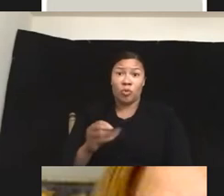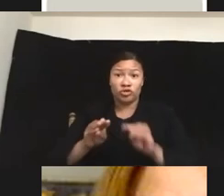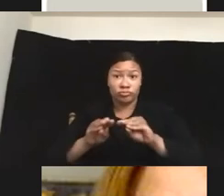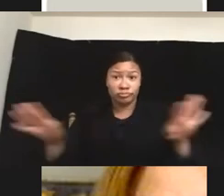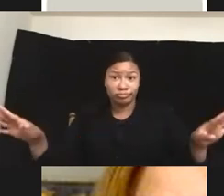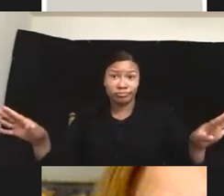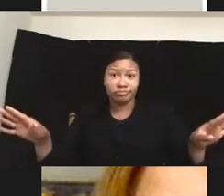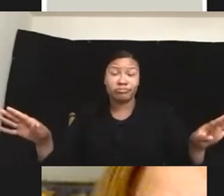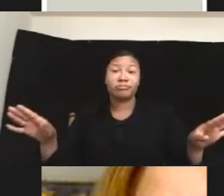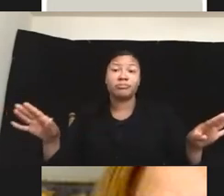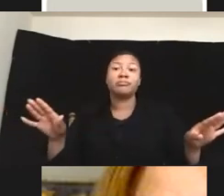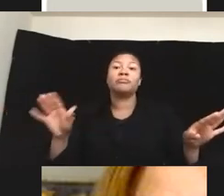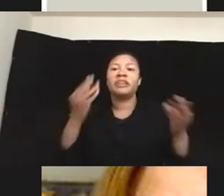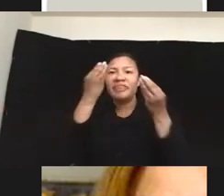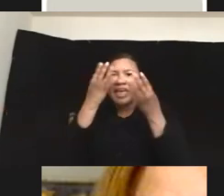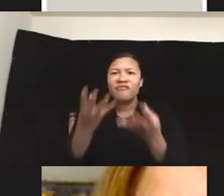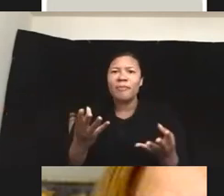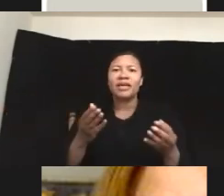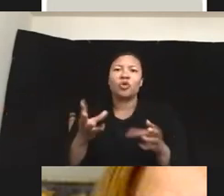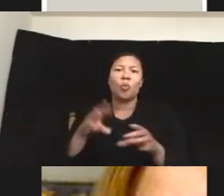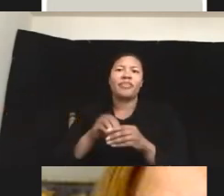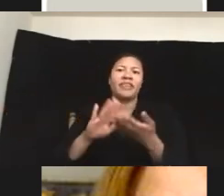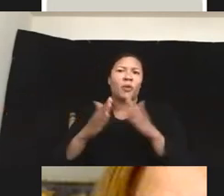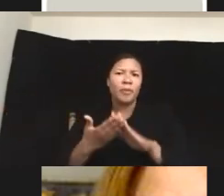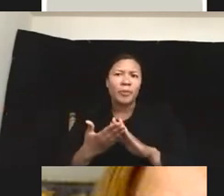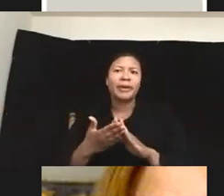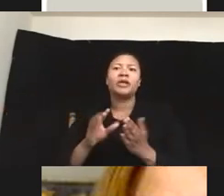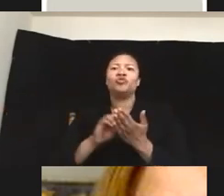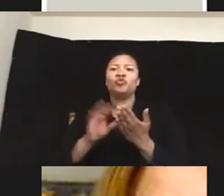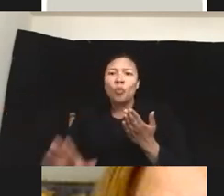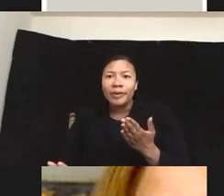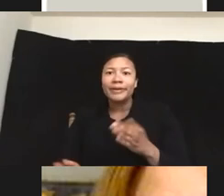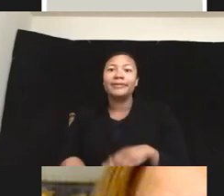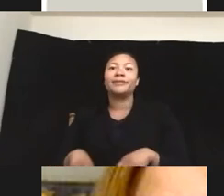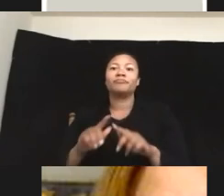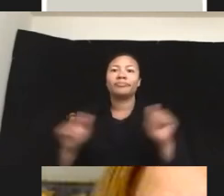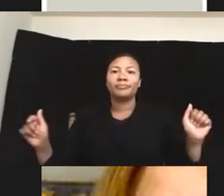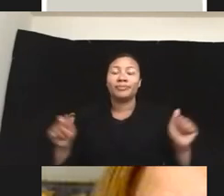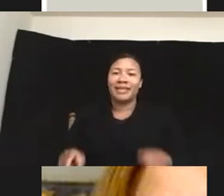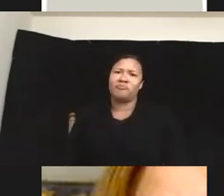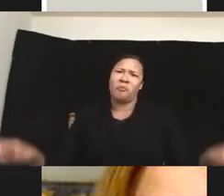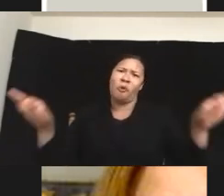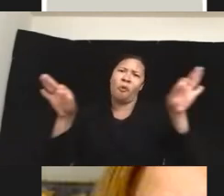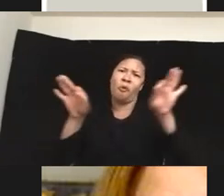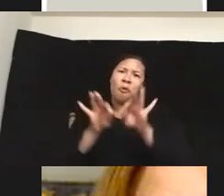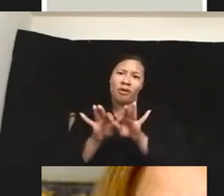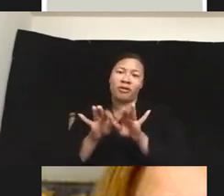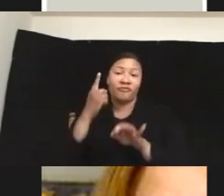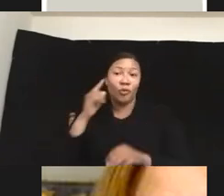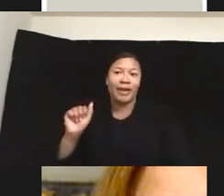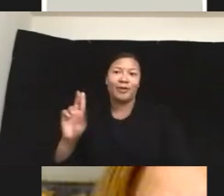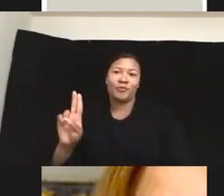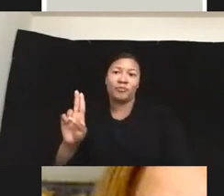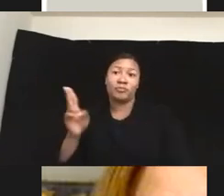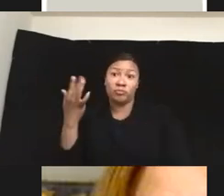among their community, their students, this is important, especially for AU, because you were